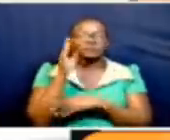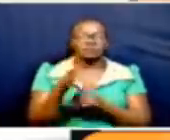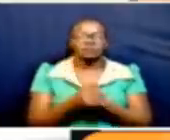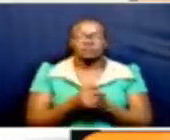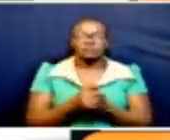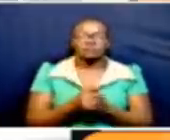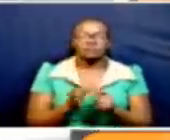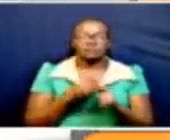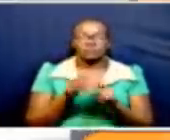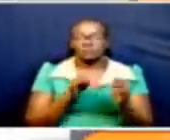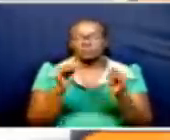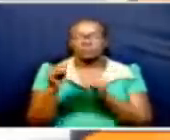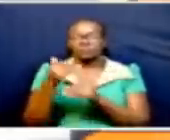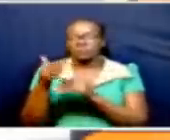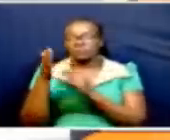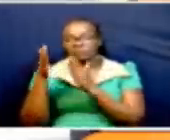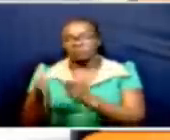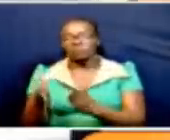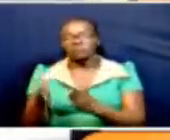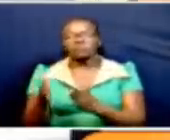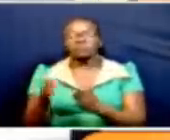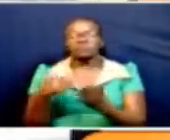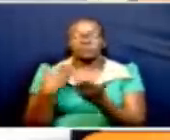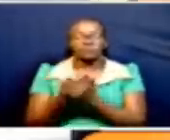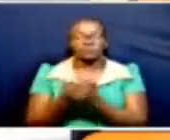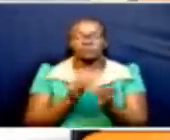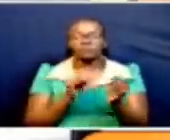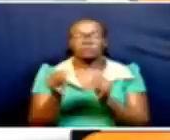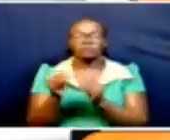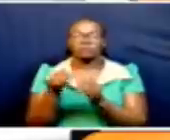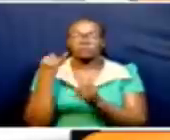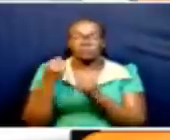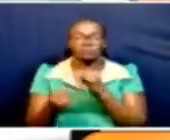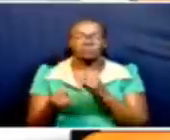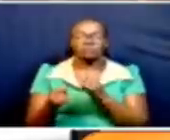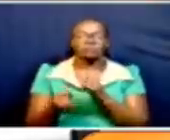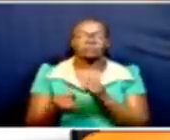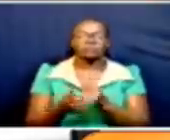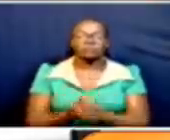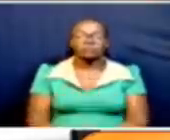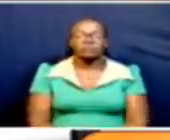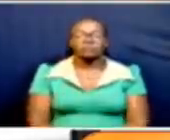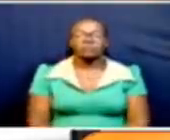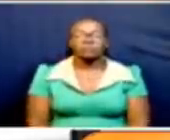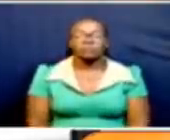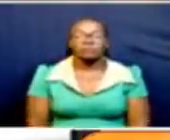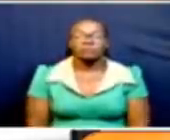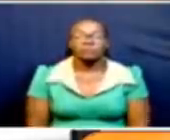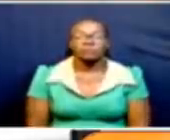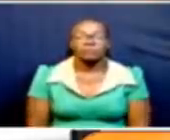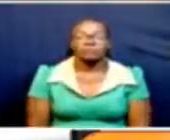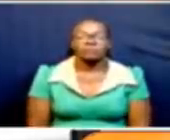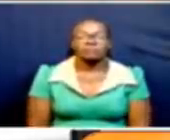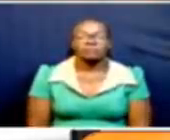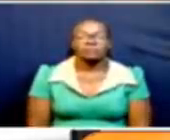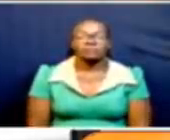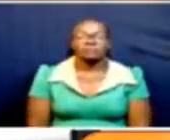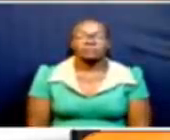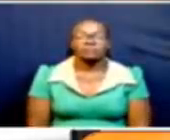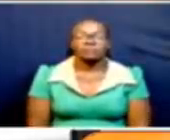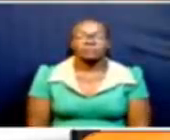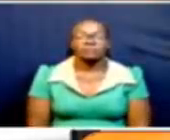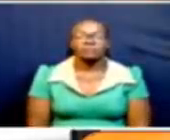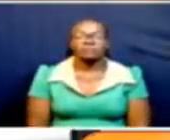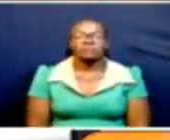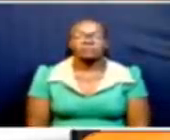next person until you reach the wholesale level and to the drug baron. Sounds like an episode of Chicho Pepe. Then you'll bring all these people down.